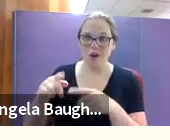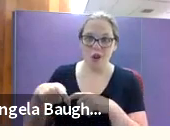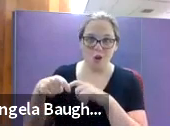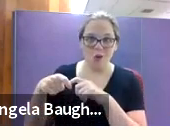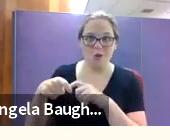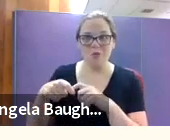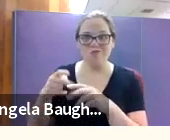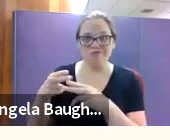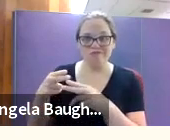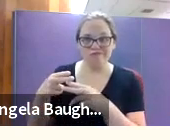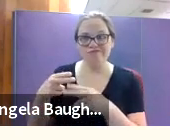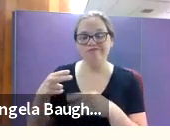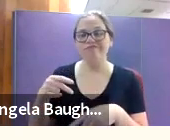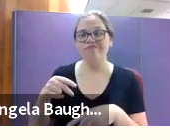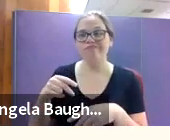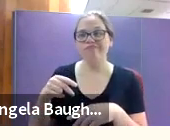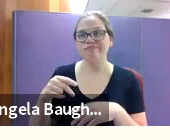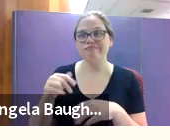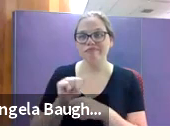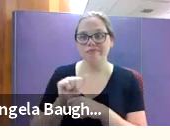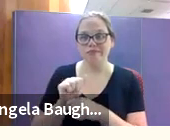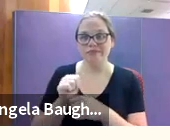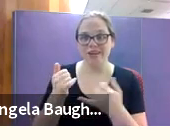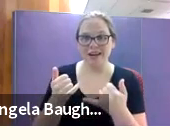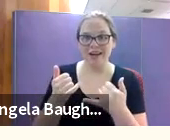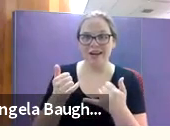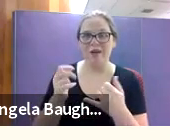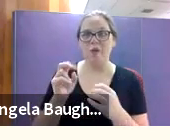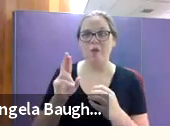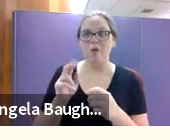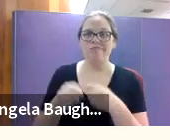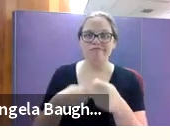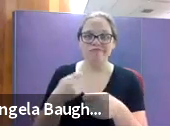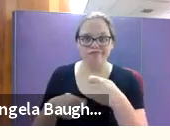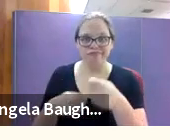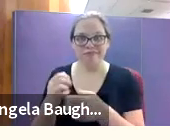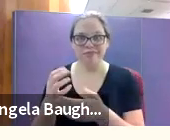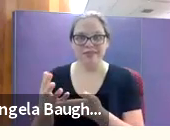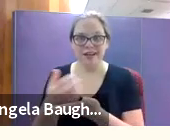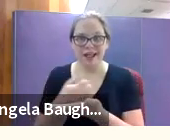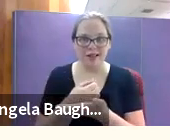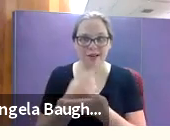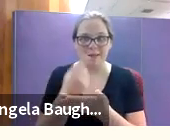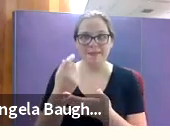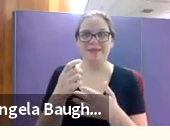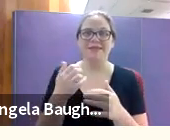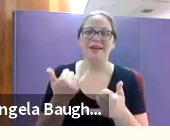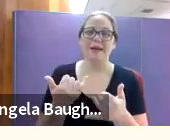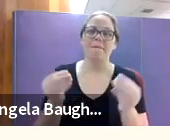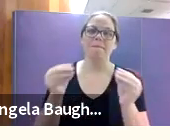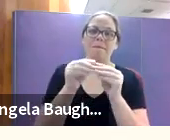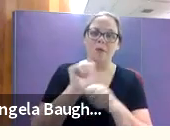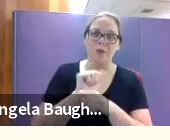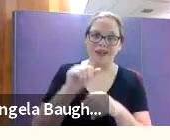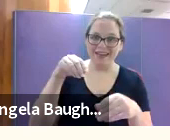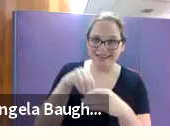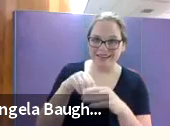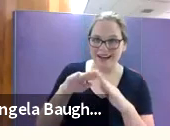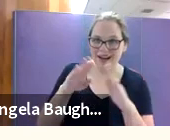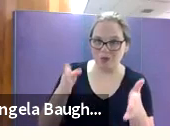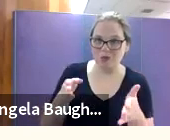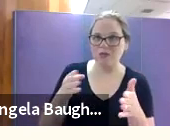there, or we're subsidizing salaries because the work has been taken in-house. And so, I